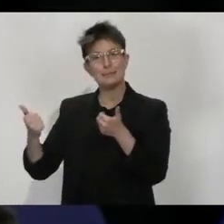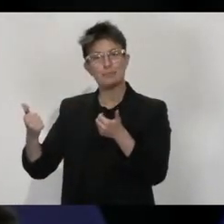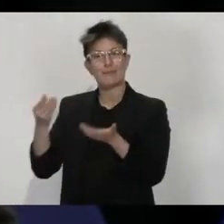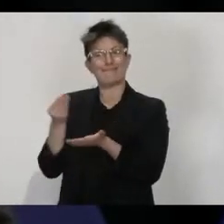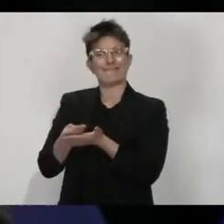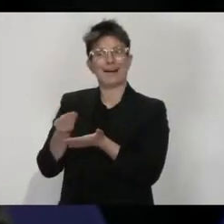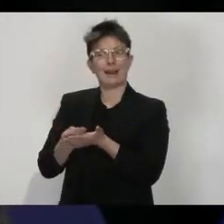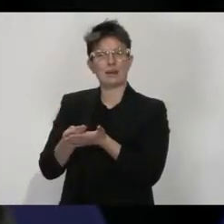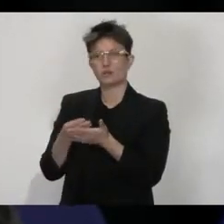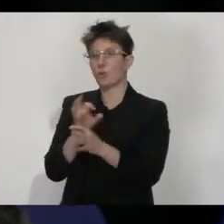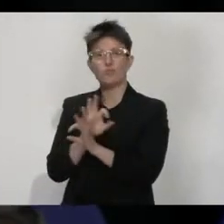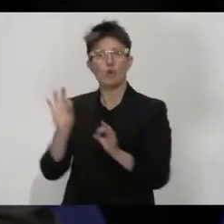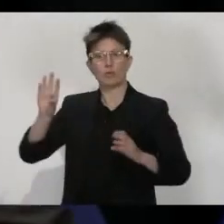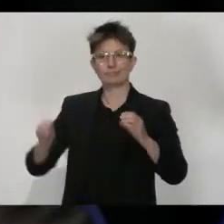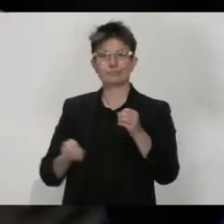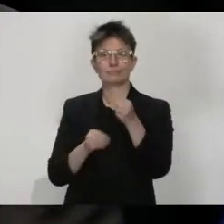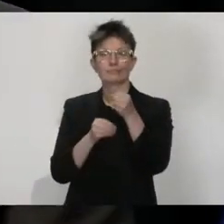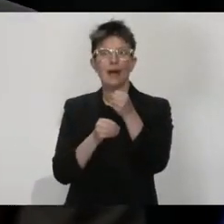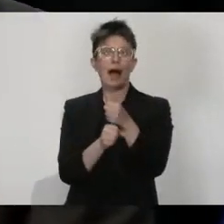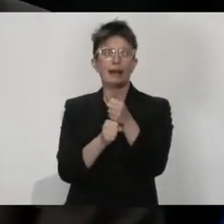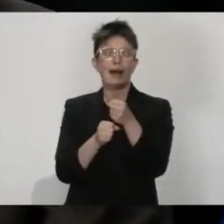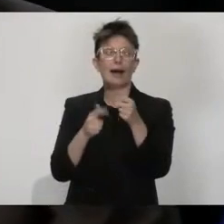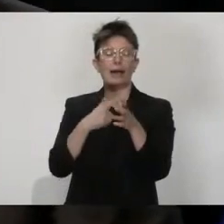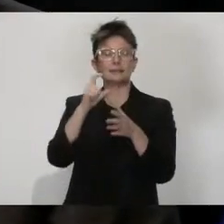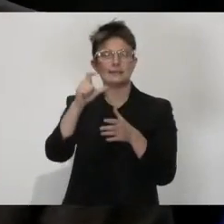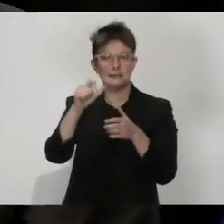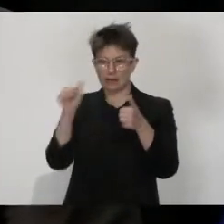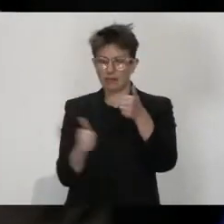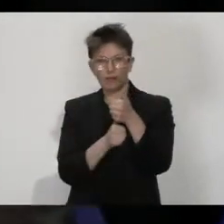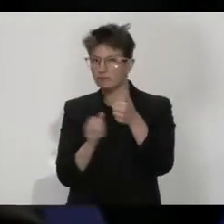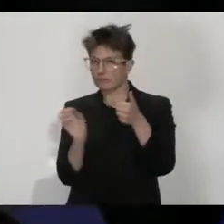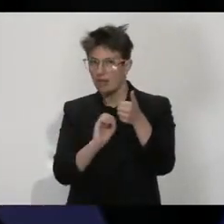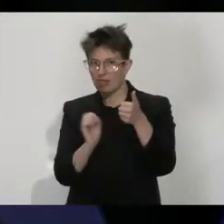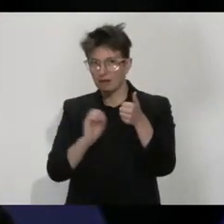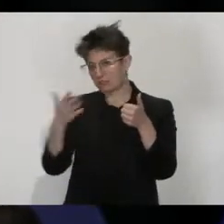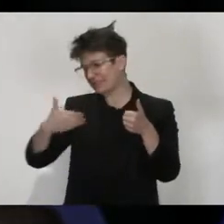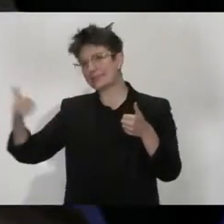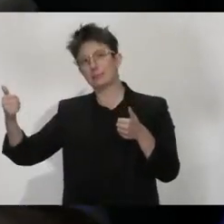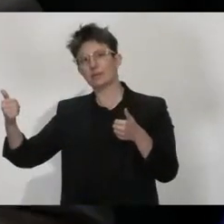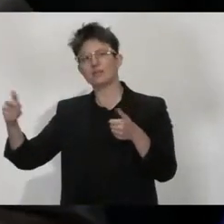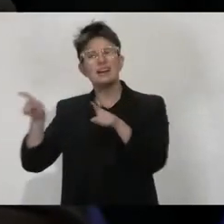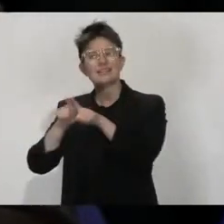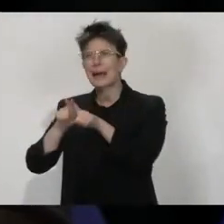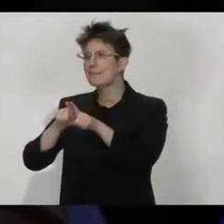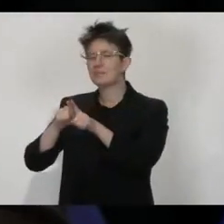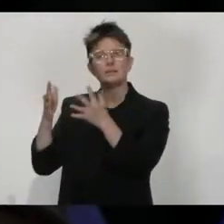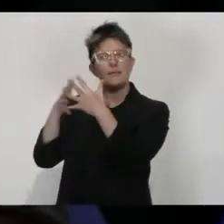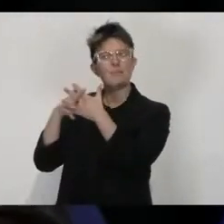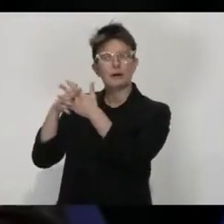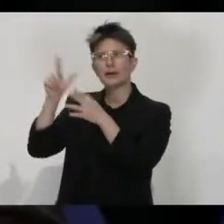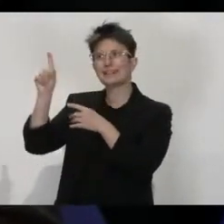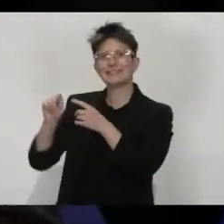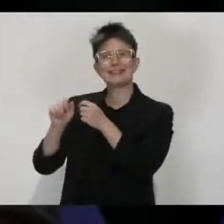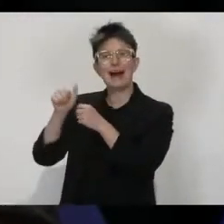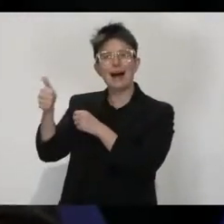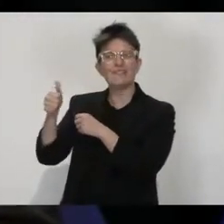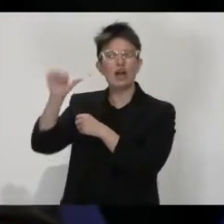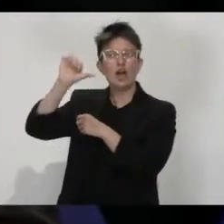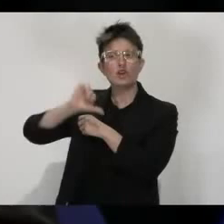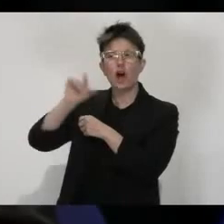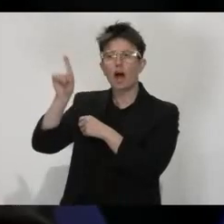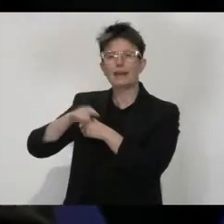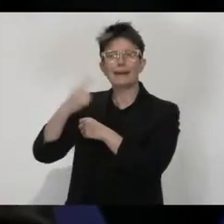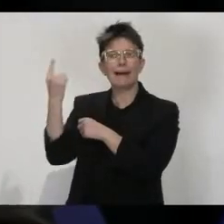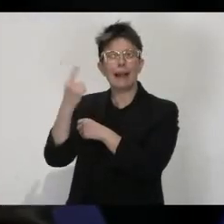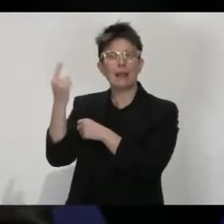by other countries, including the US after 9/11. What's your thinking in terms of something like that? That's not something that I'm aware that